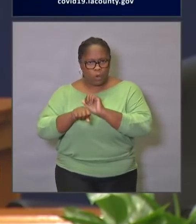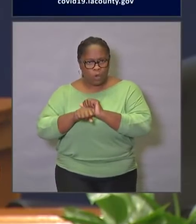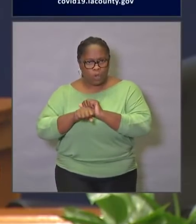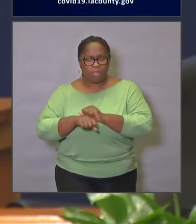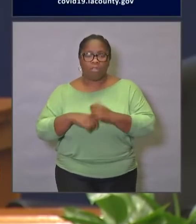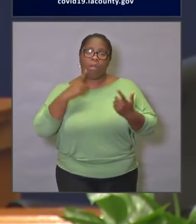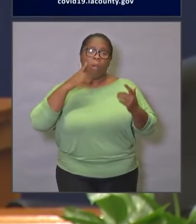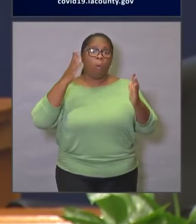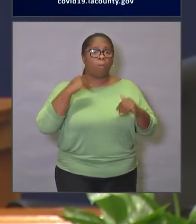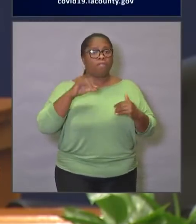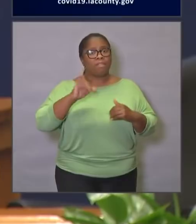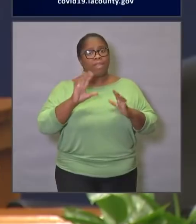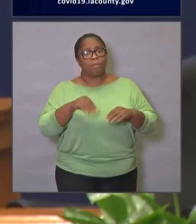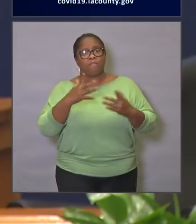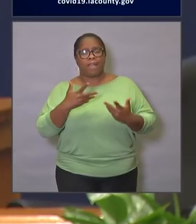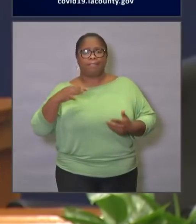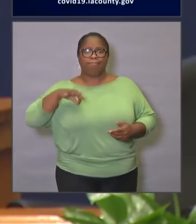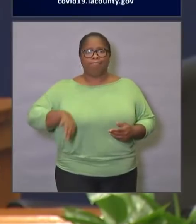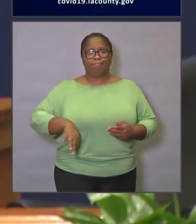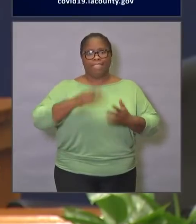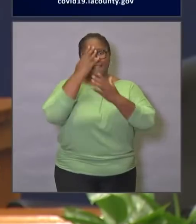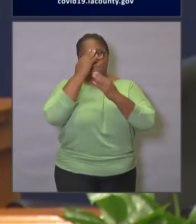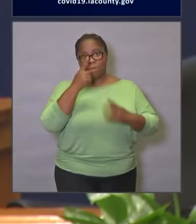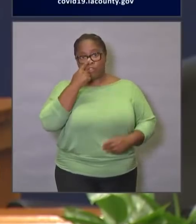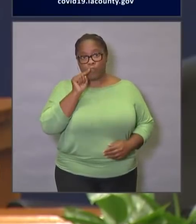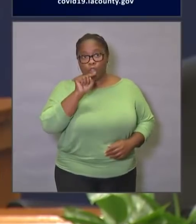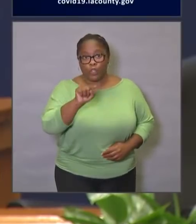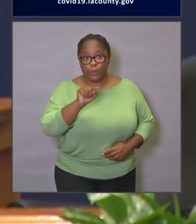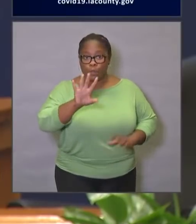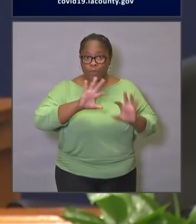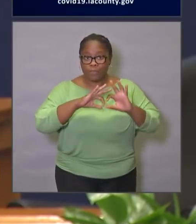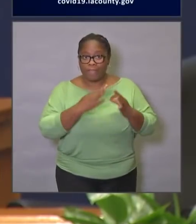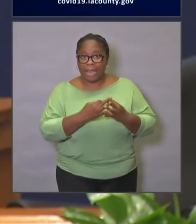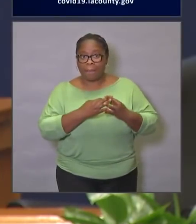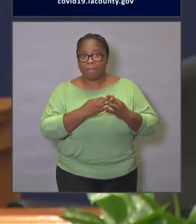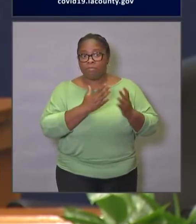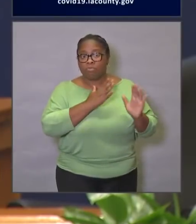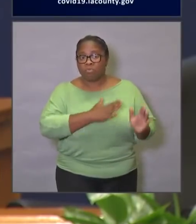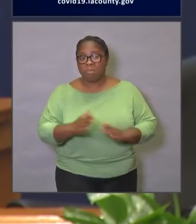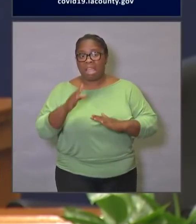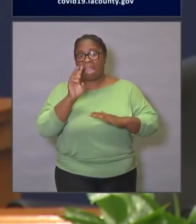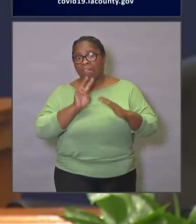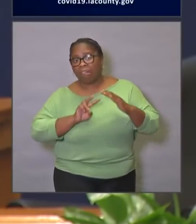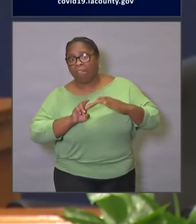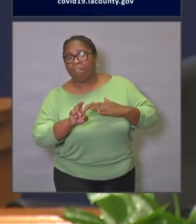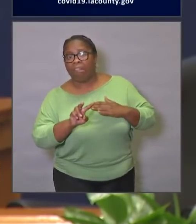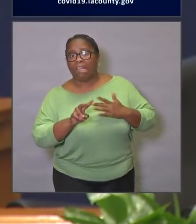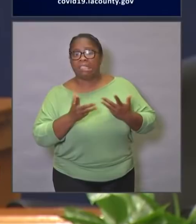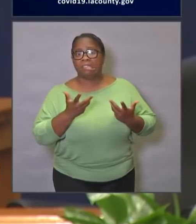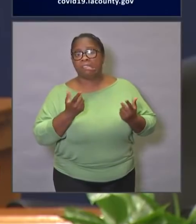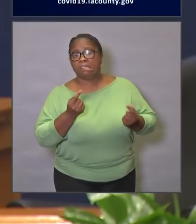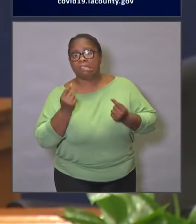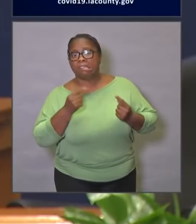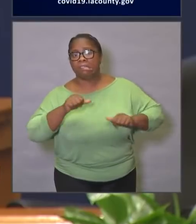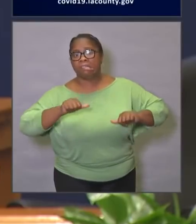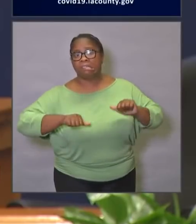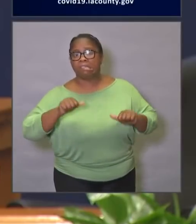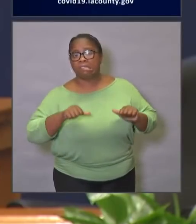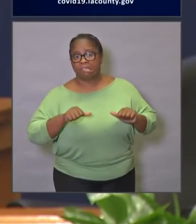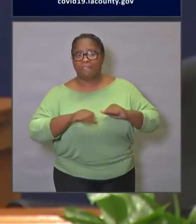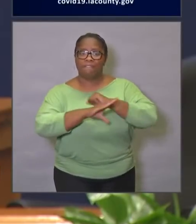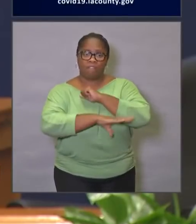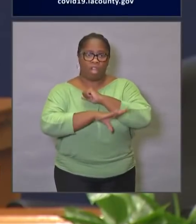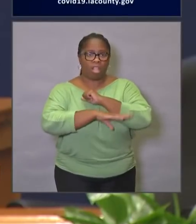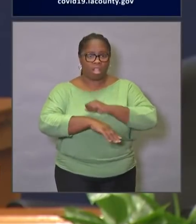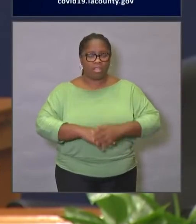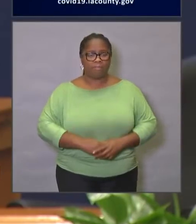information to you and your family as you plan for what looks like a very uncertain fall in the months to come.